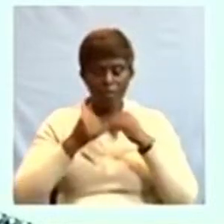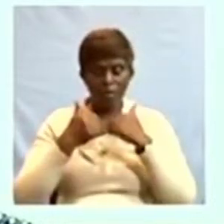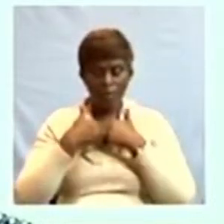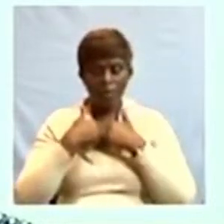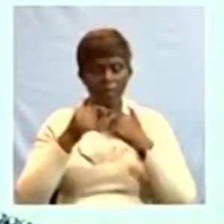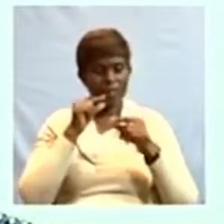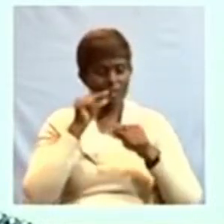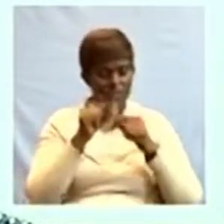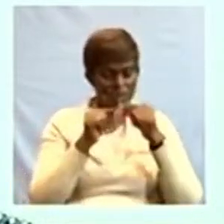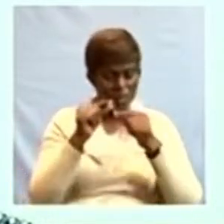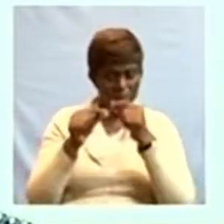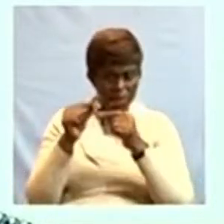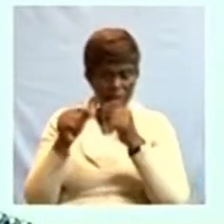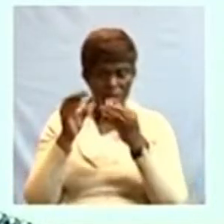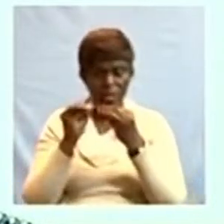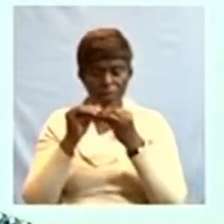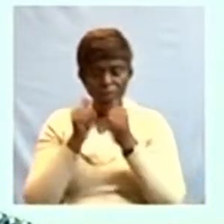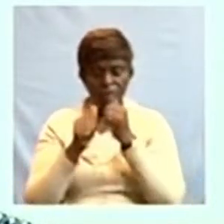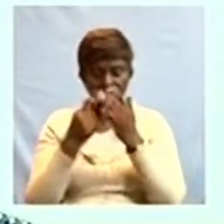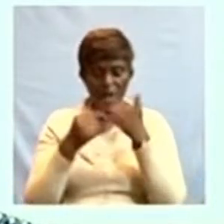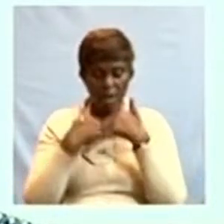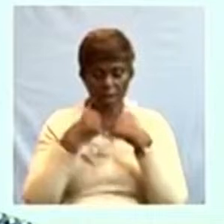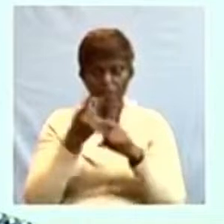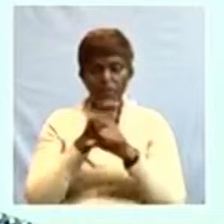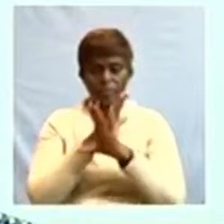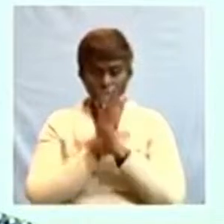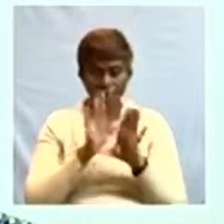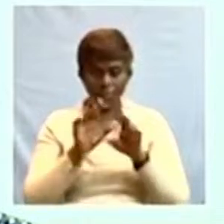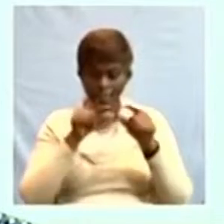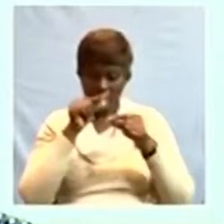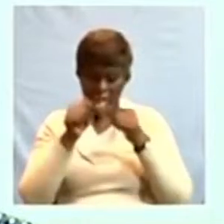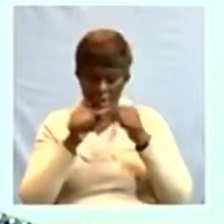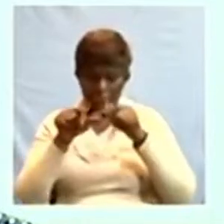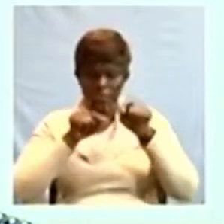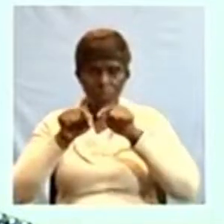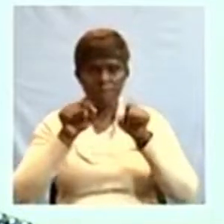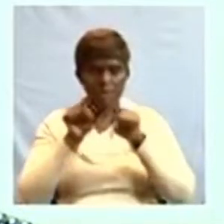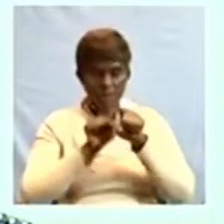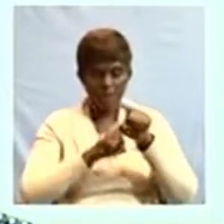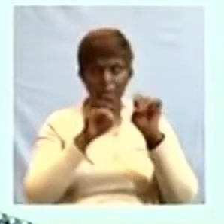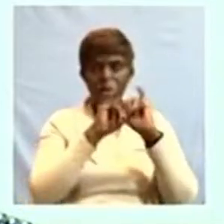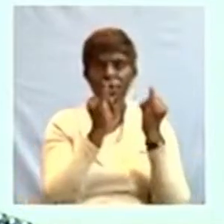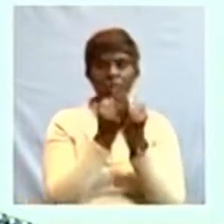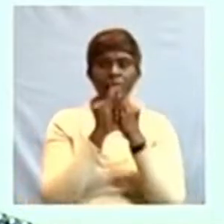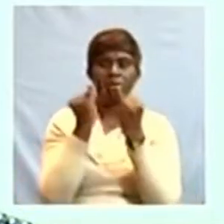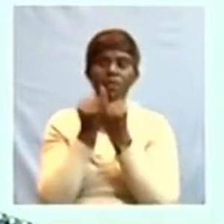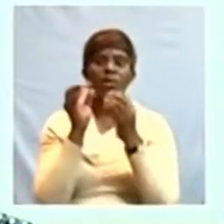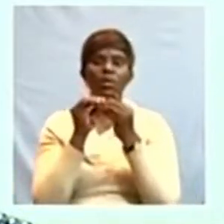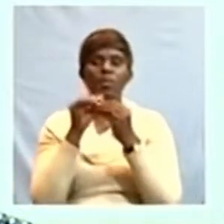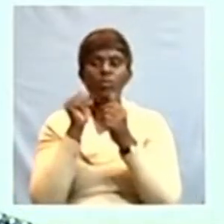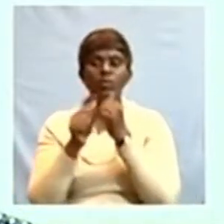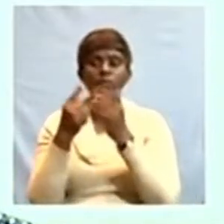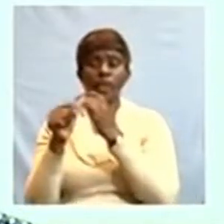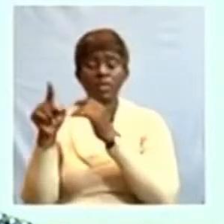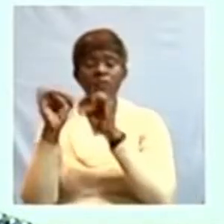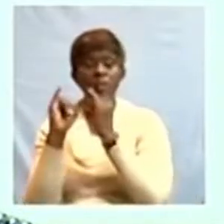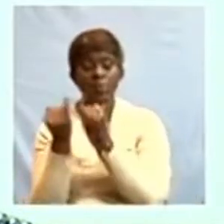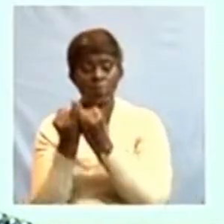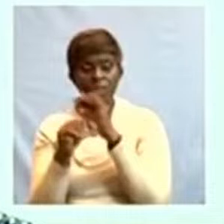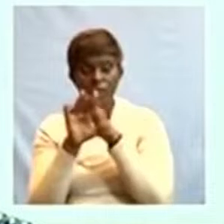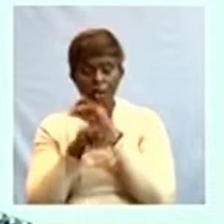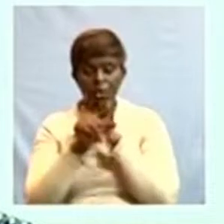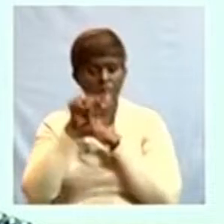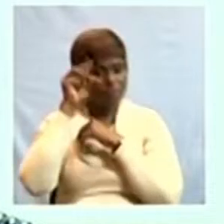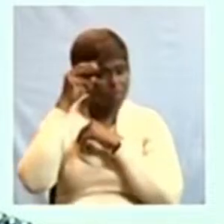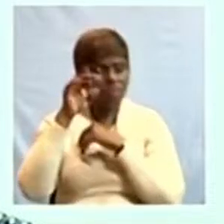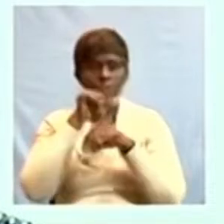seed certificates that are from the Zambia Seed Control and Certification Institute, which is an institution under Ministry